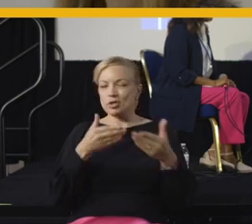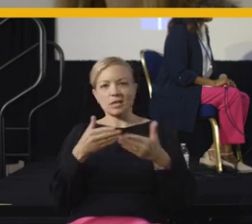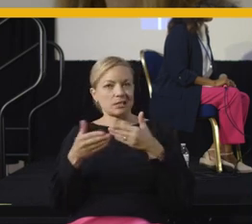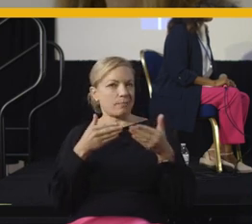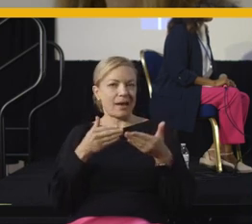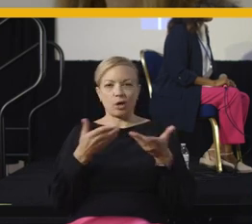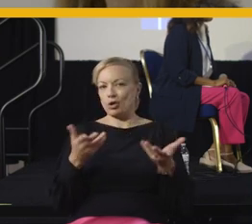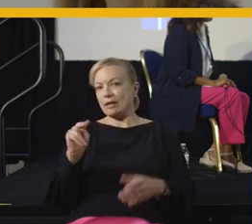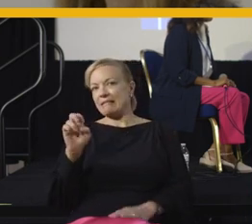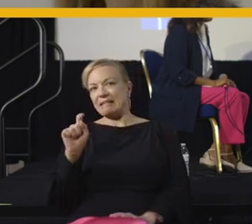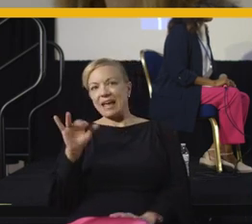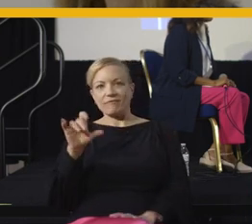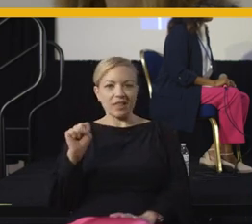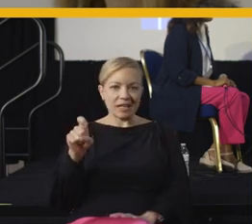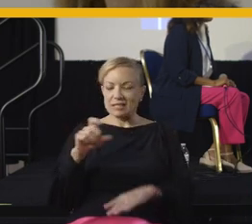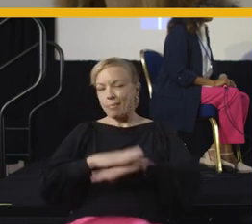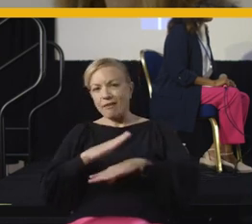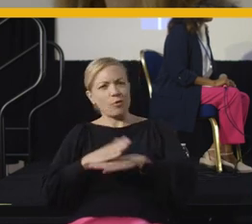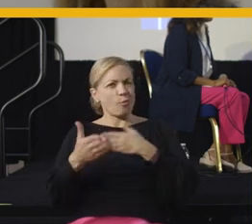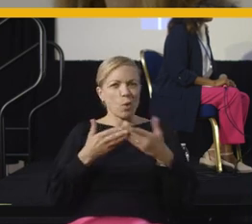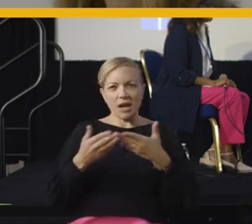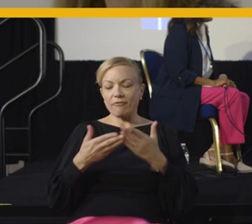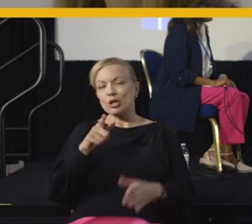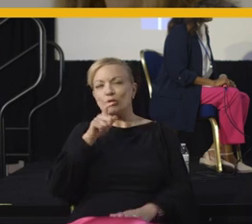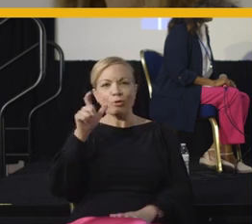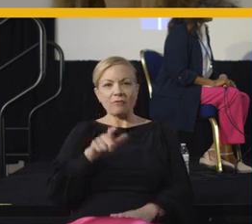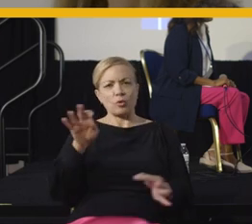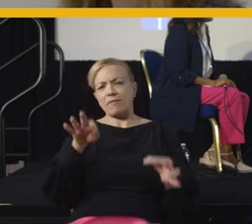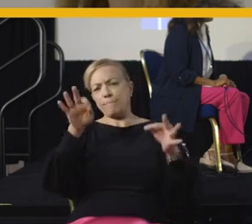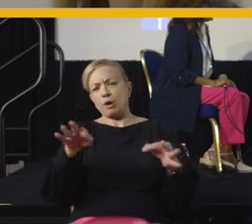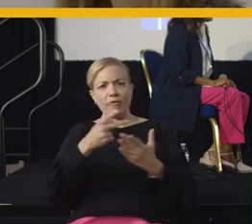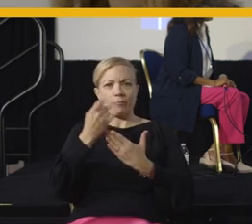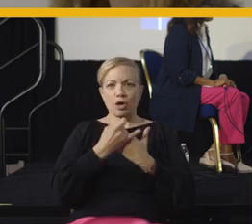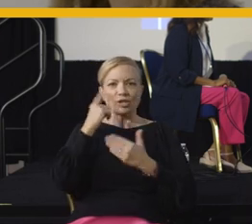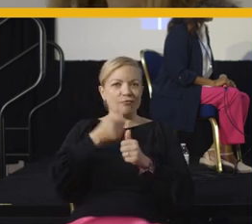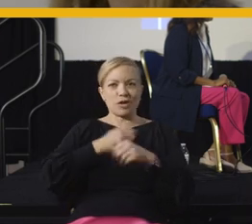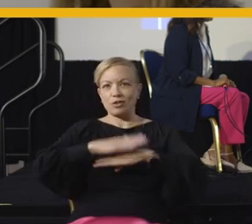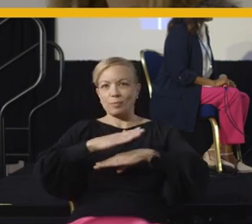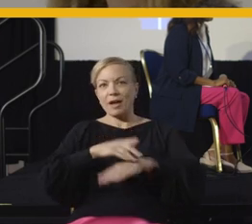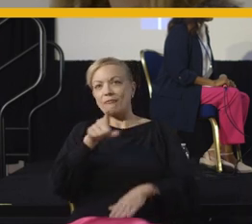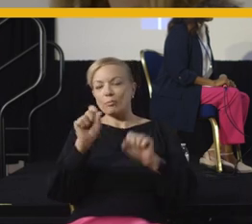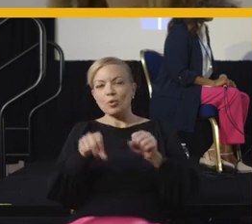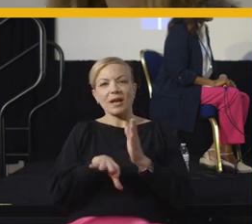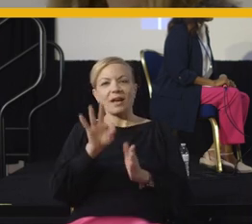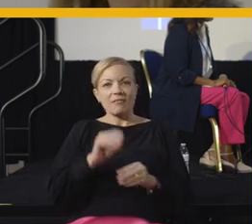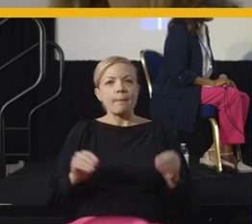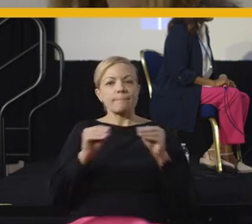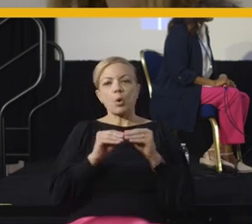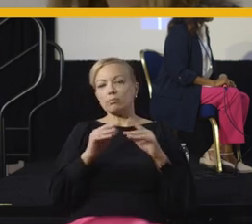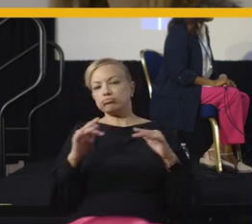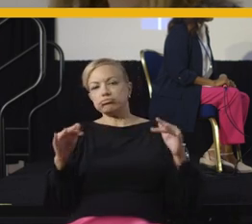platforms. And sometimes you don't have to sort of have a bespoke project for each platform. Sometimes you can find more